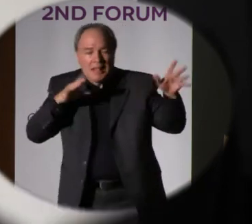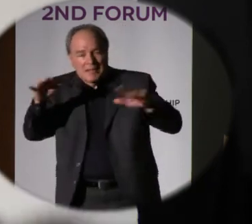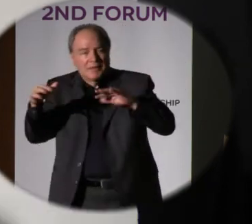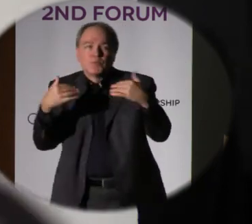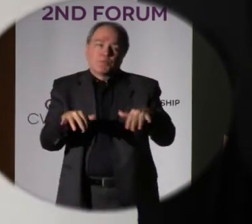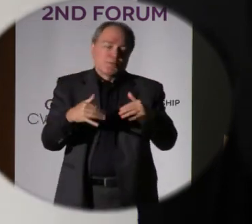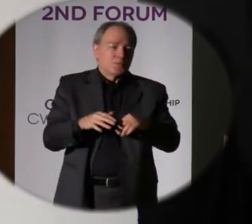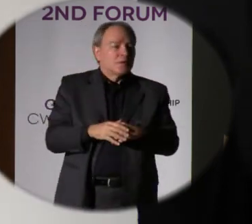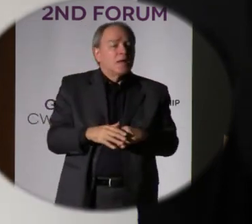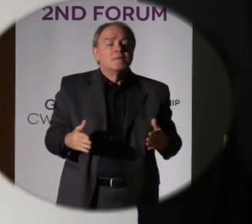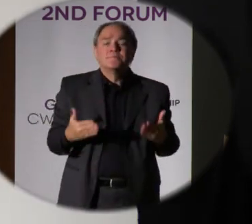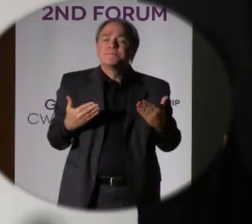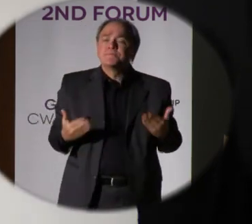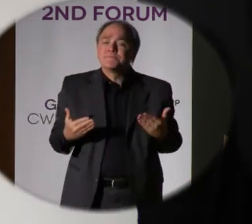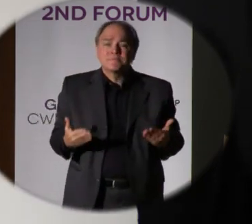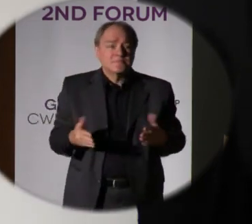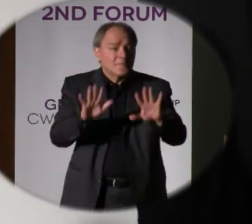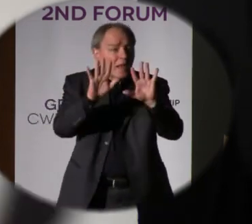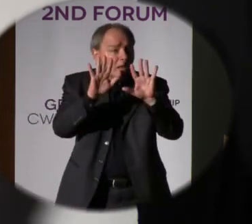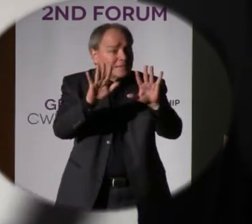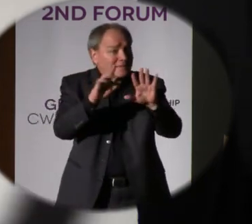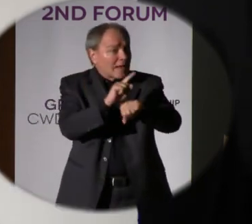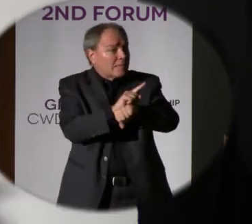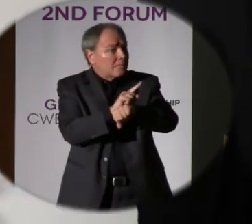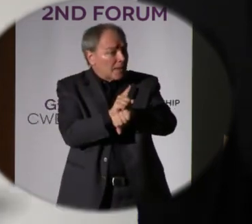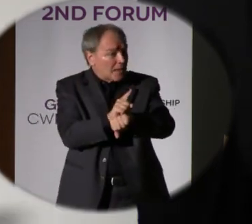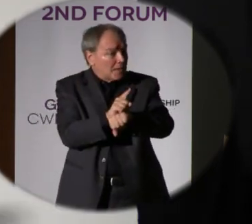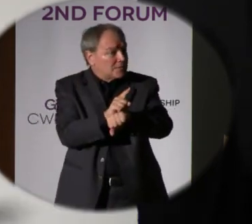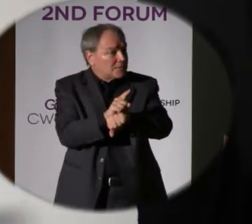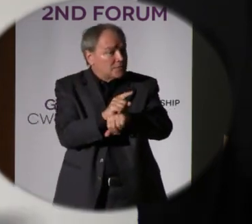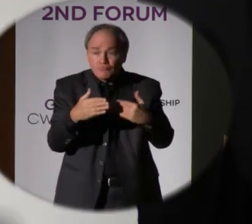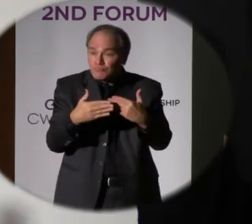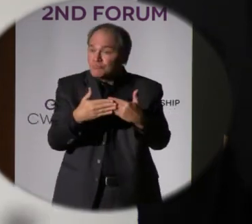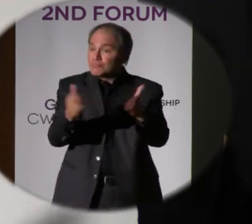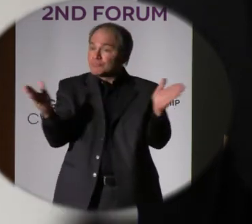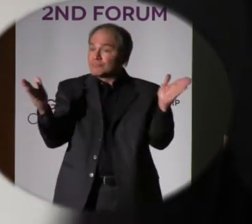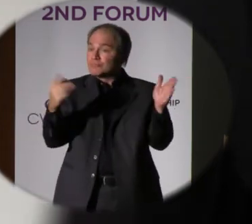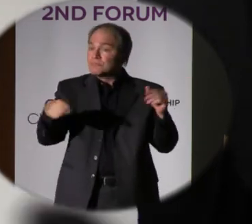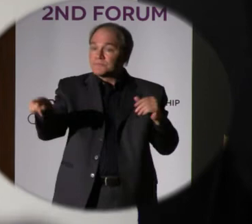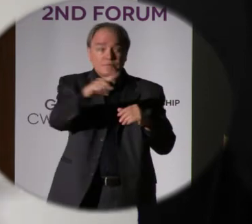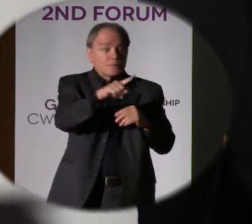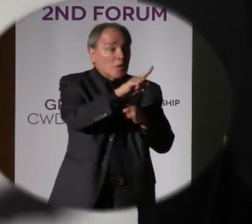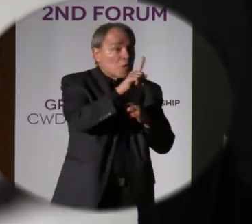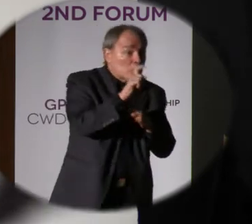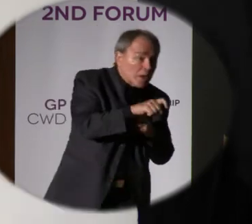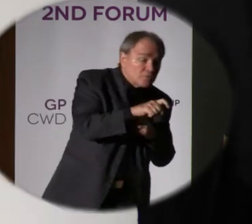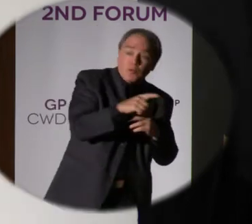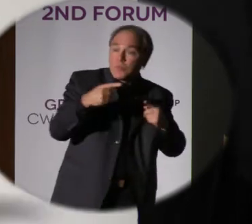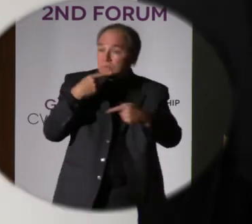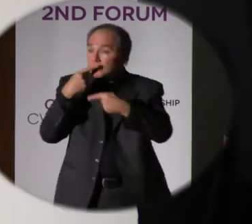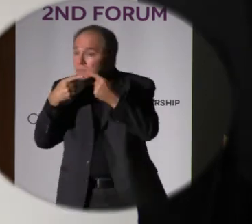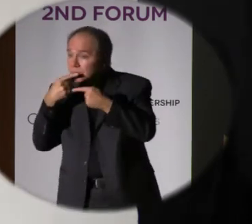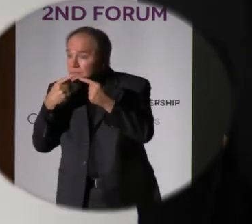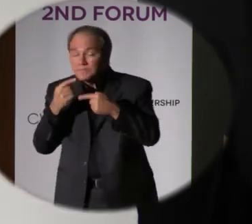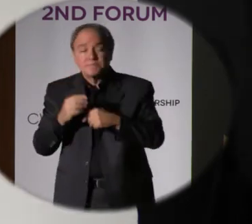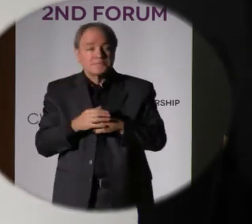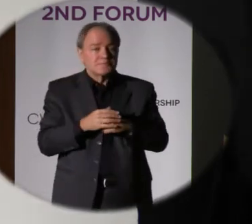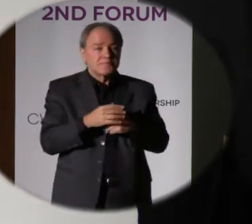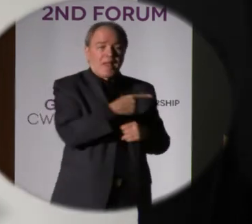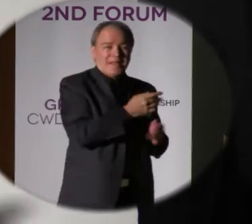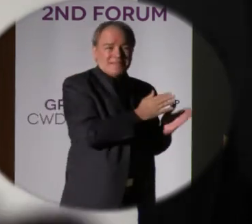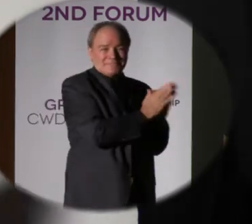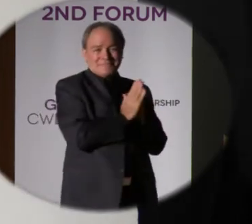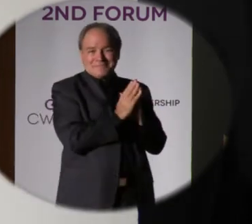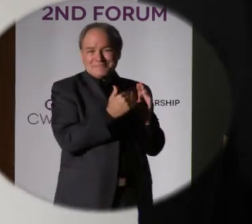We have about 10 minutes to open the floor for comments and questions. I've been asked first to